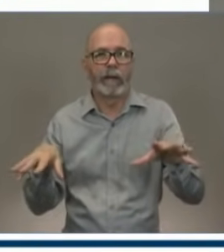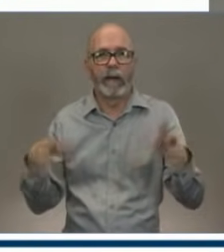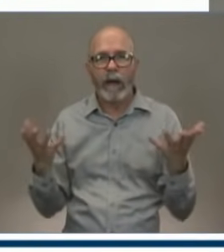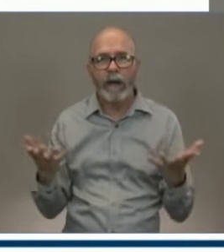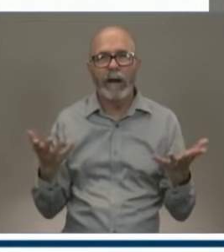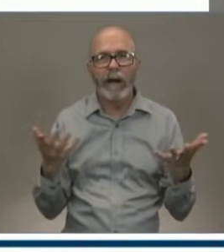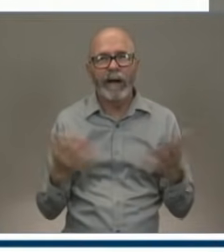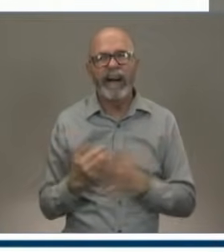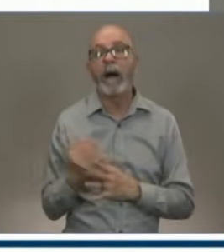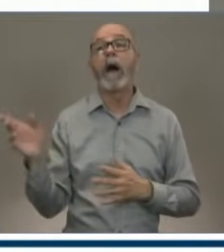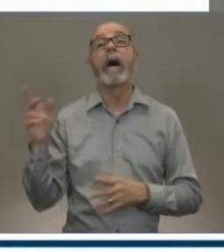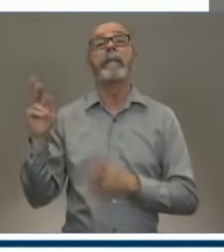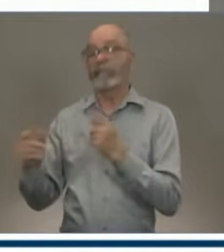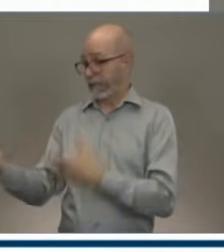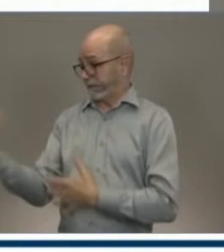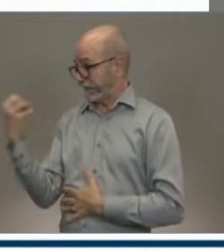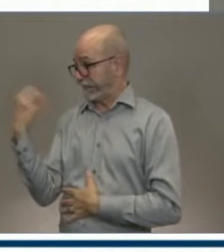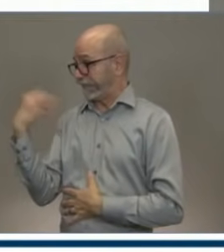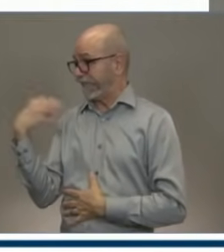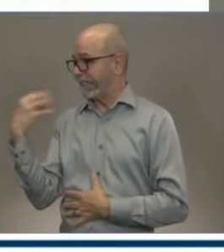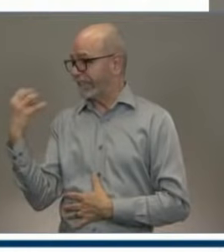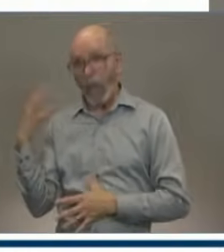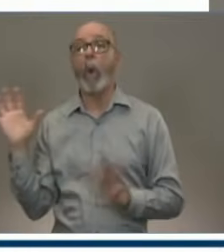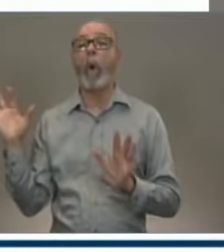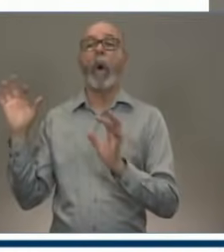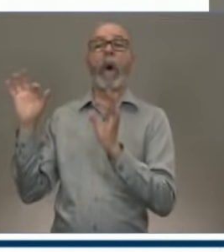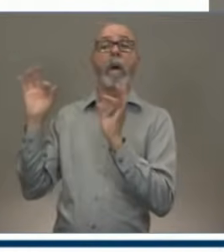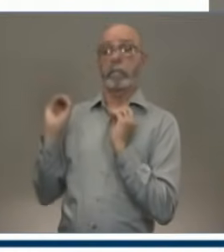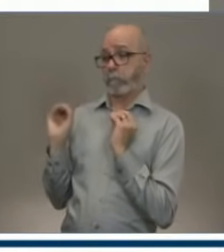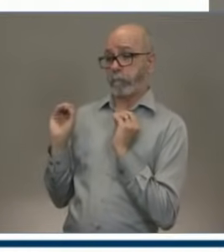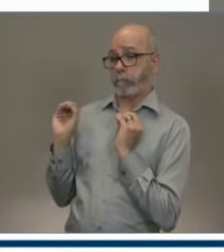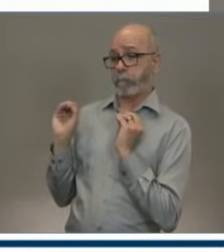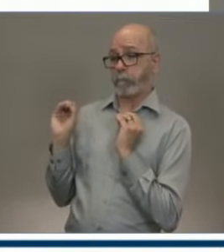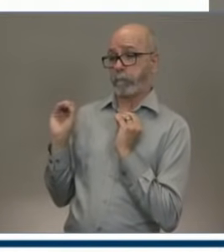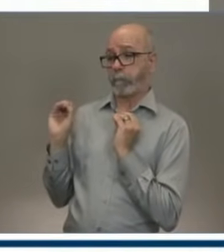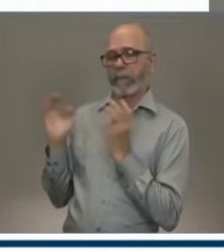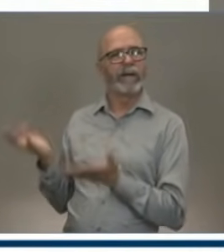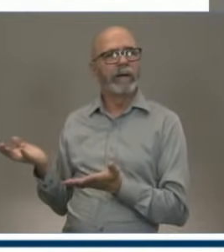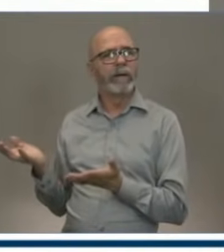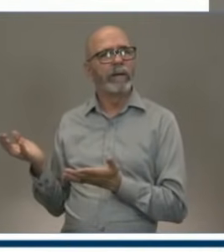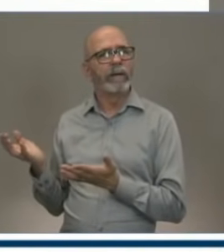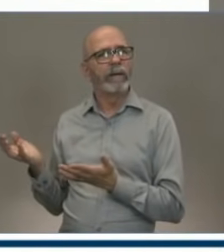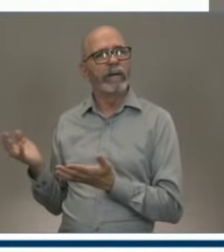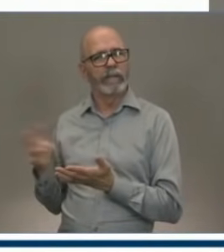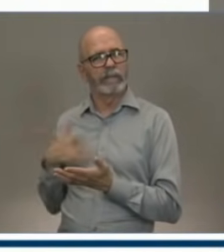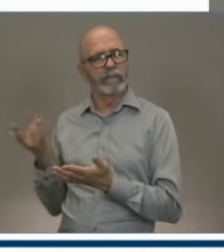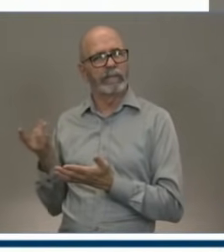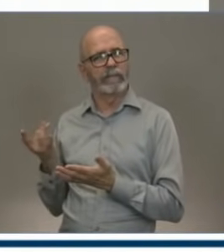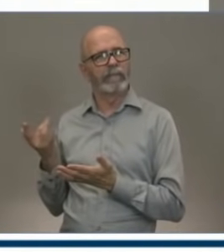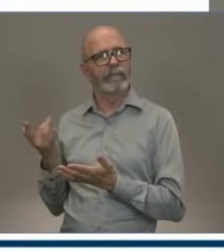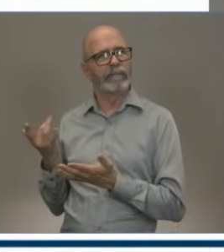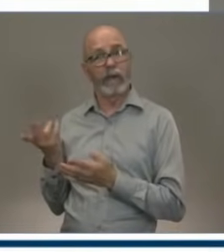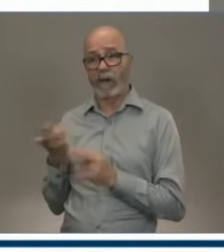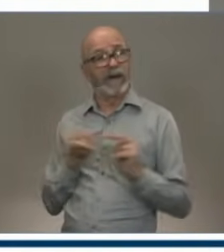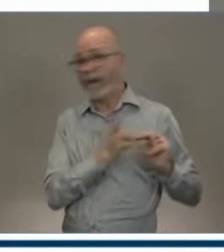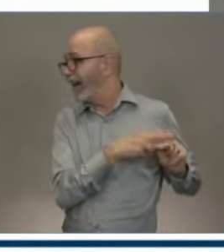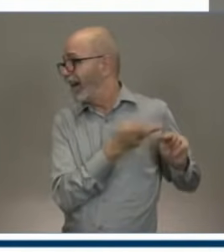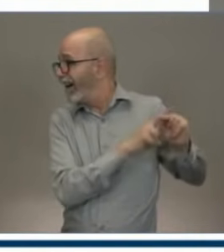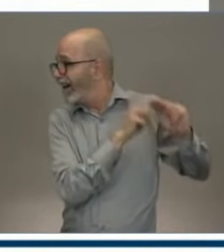us in a position where we weren't able to respond, and there's been further transmission of the virus, which is